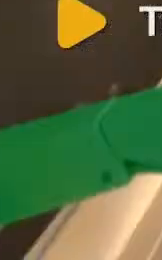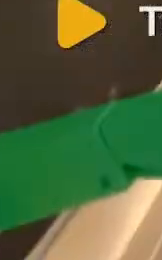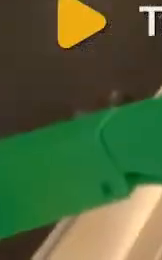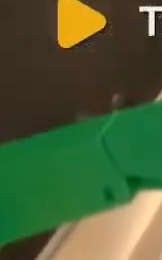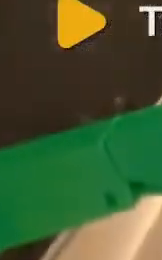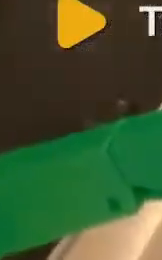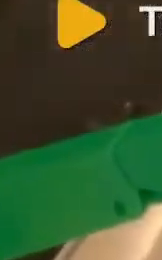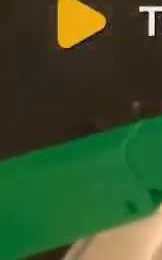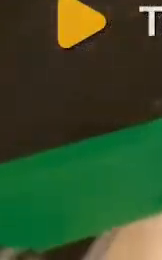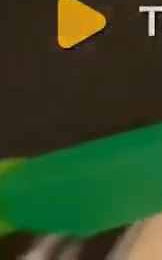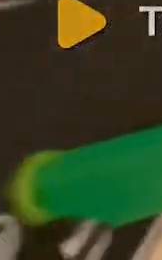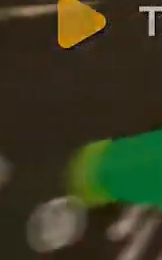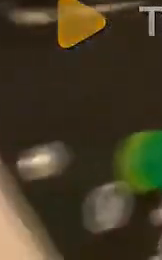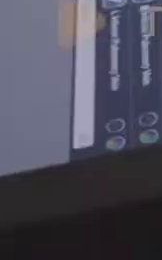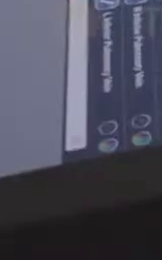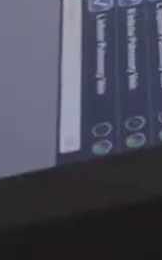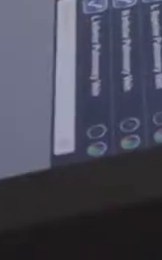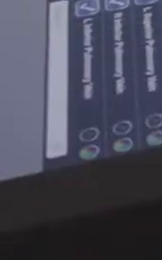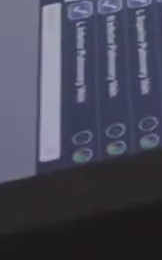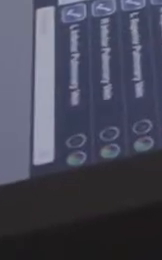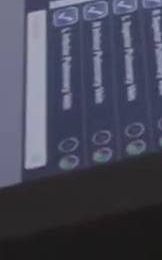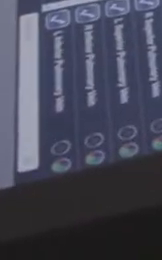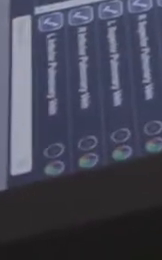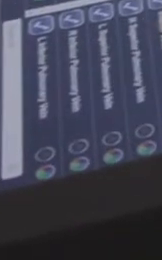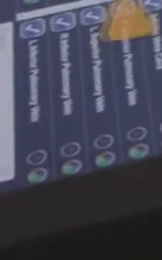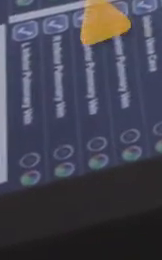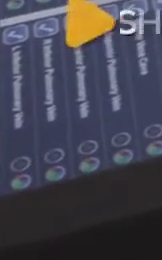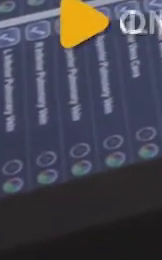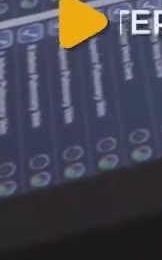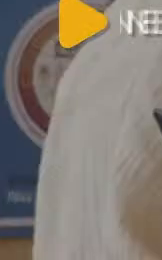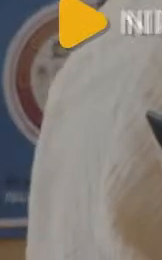inspiration and make it a reality.